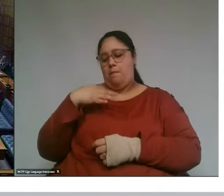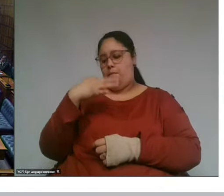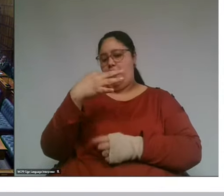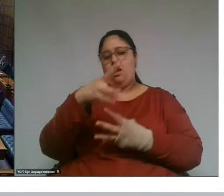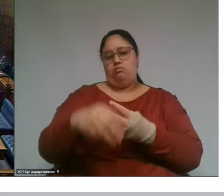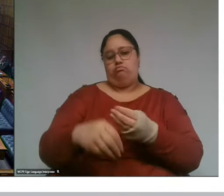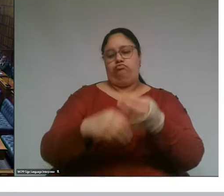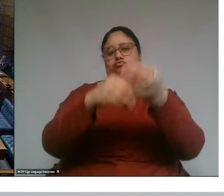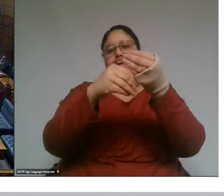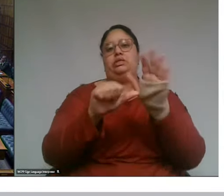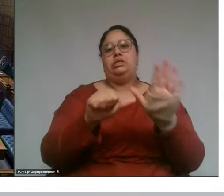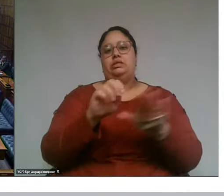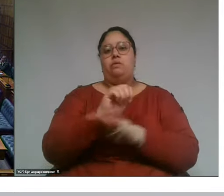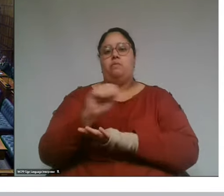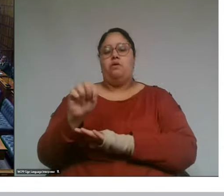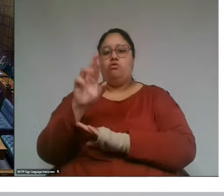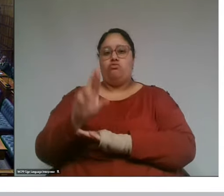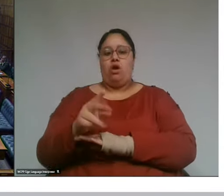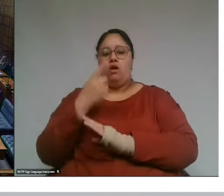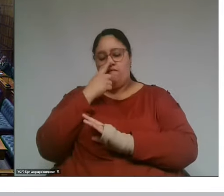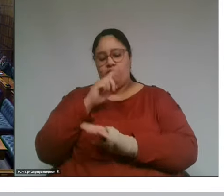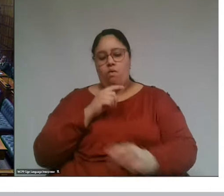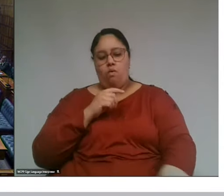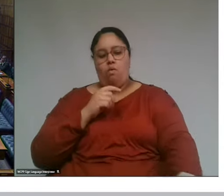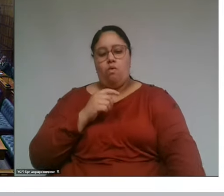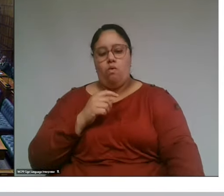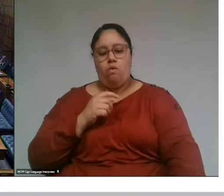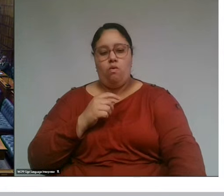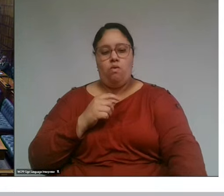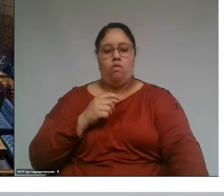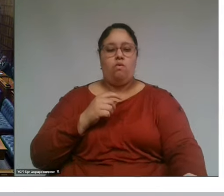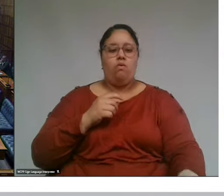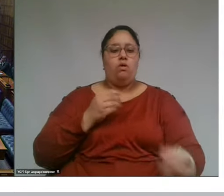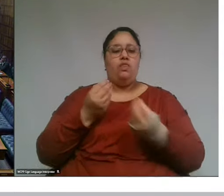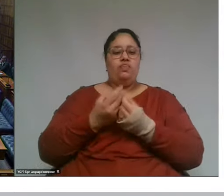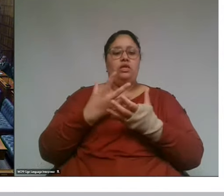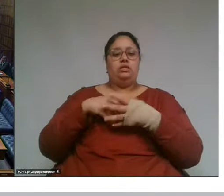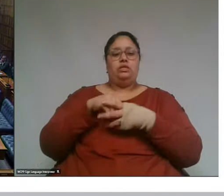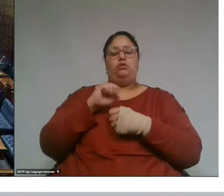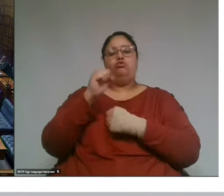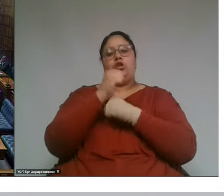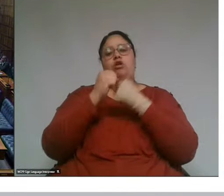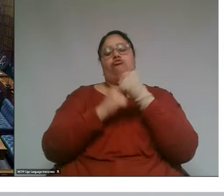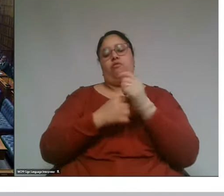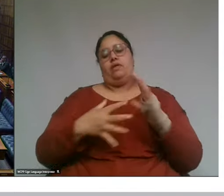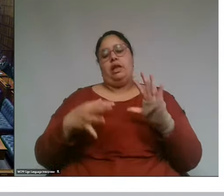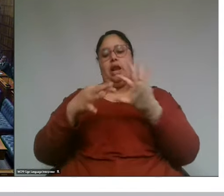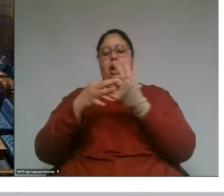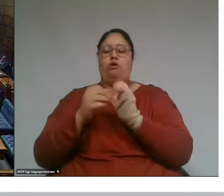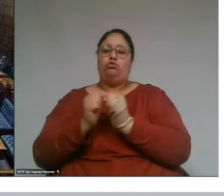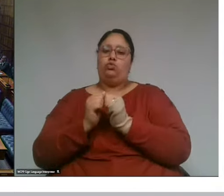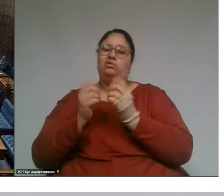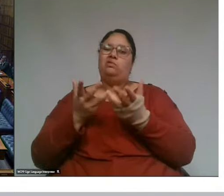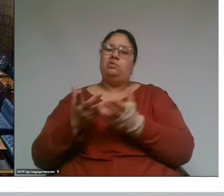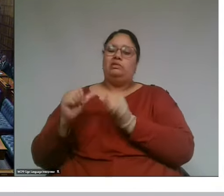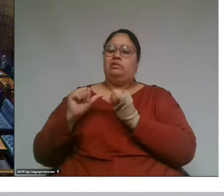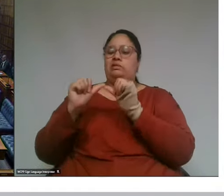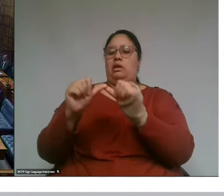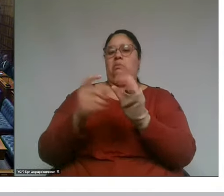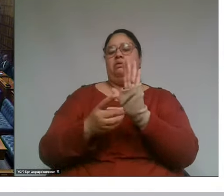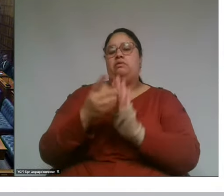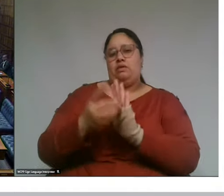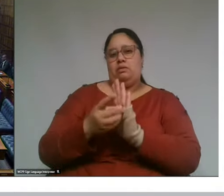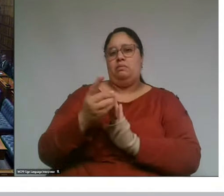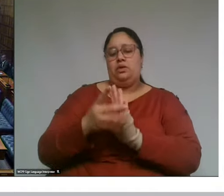864,000 Rand for elements in that structure that relate to um sort of sustainable development